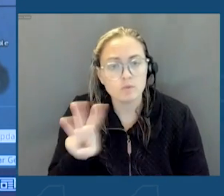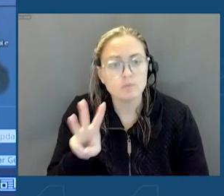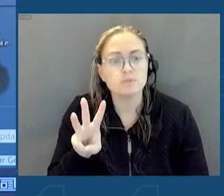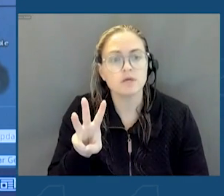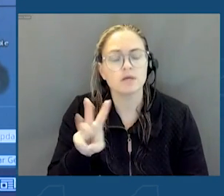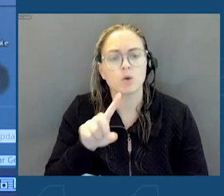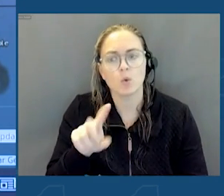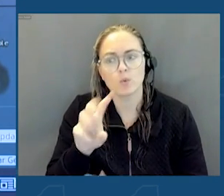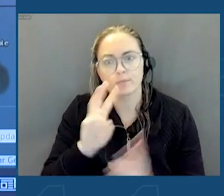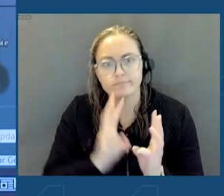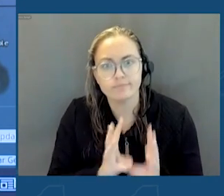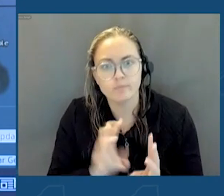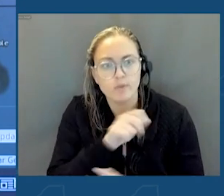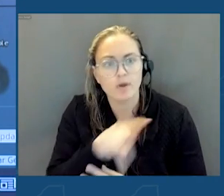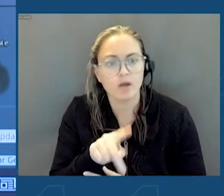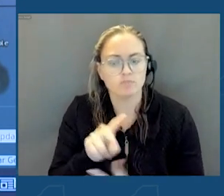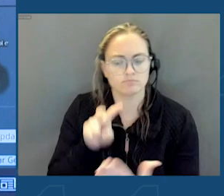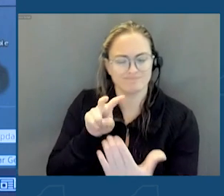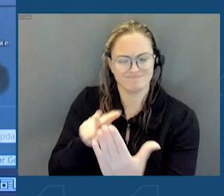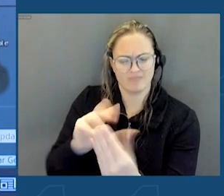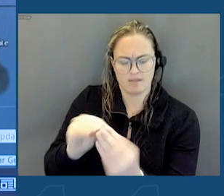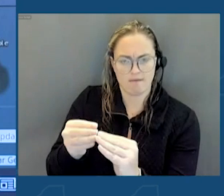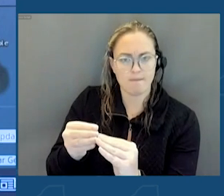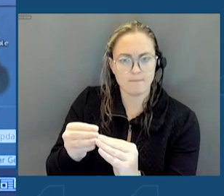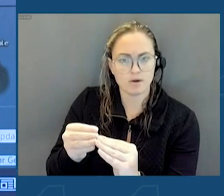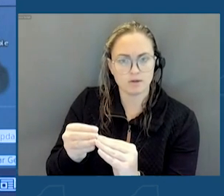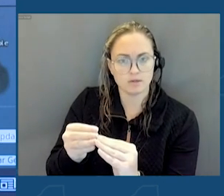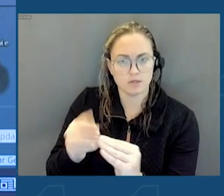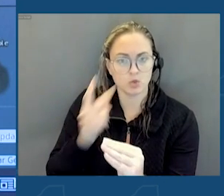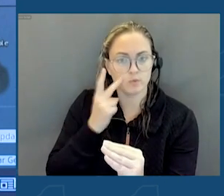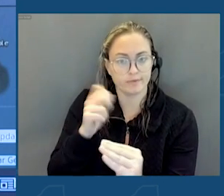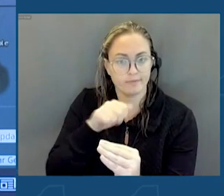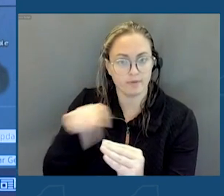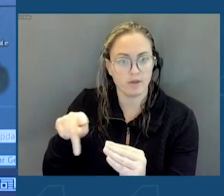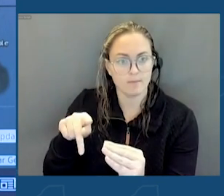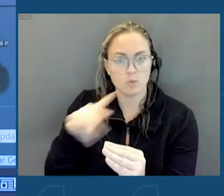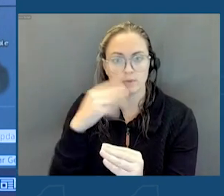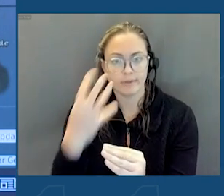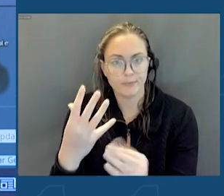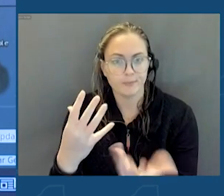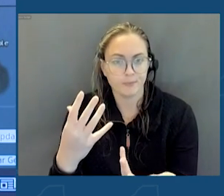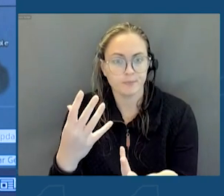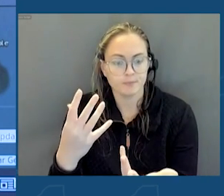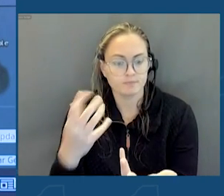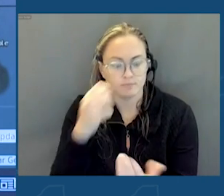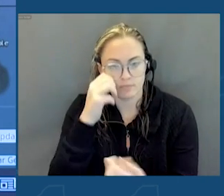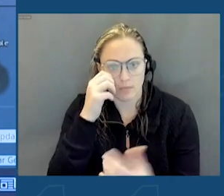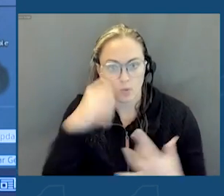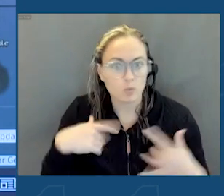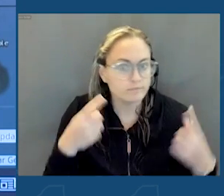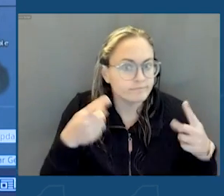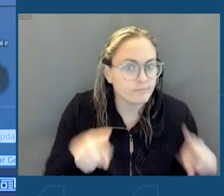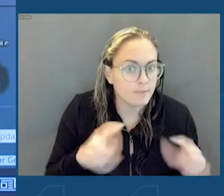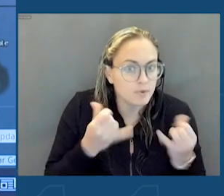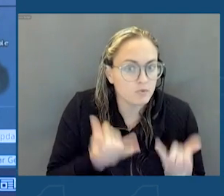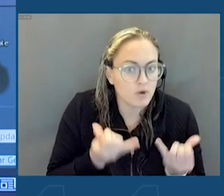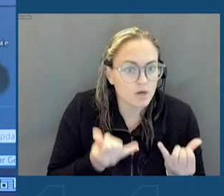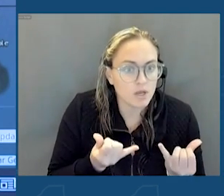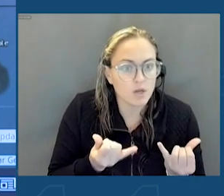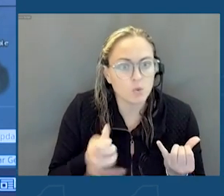map. Look for that number. That number appears on your app. It'll tell you what is going on. Right now, we're at